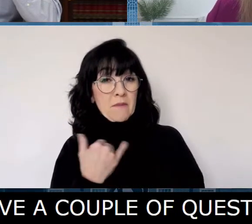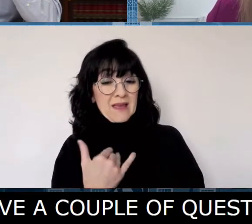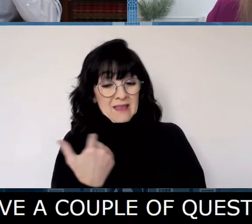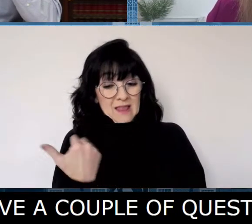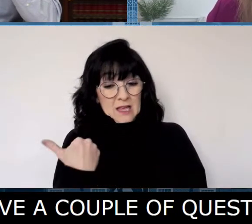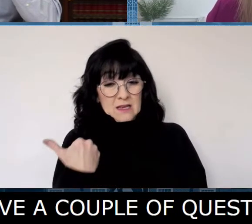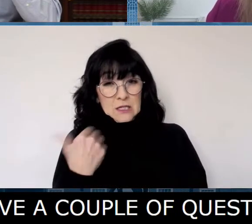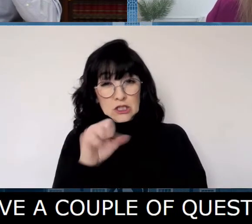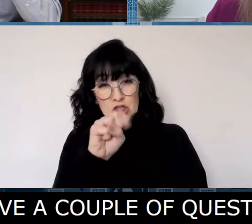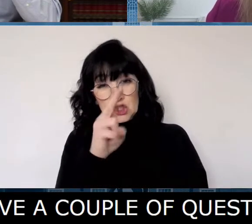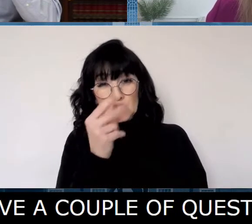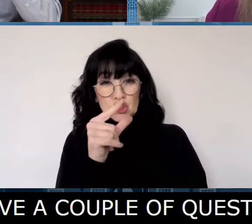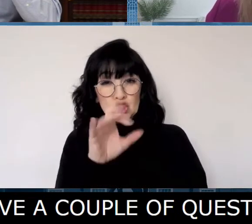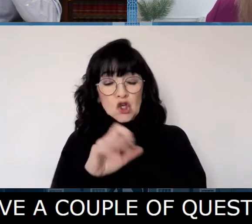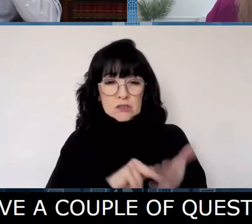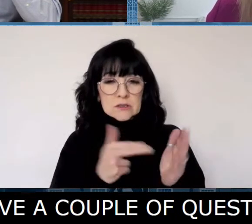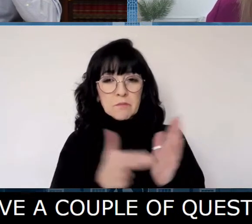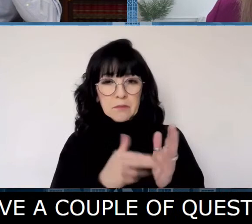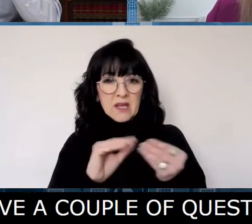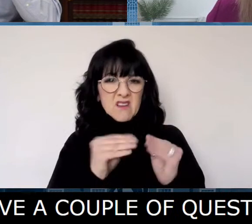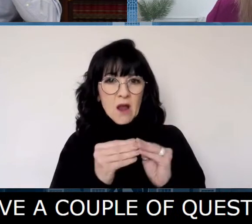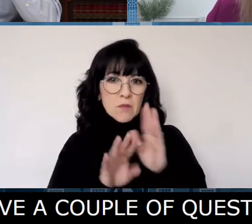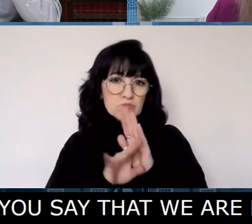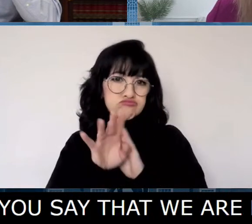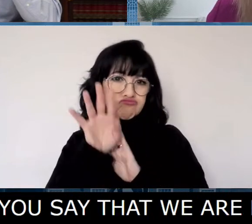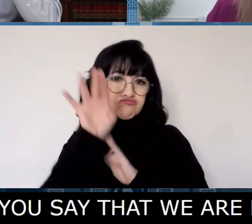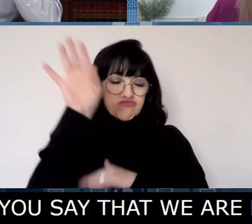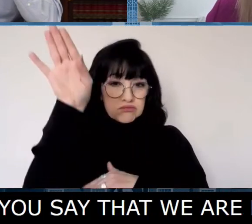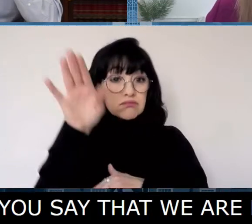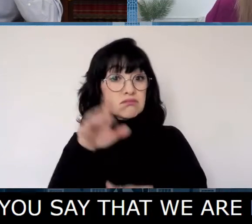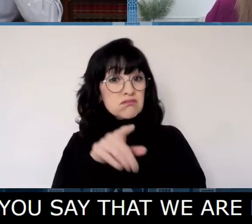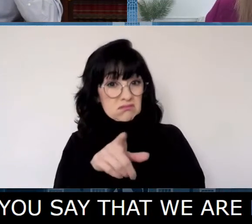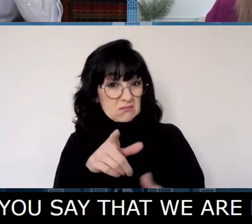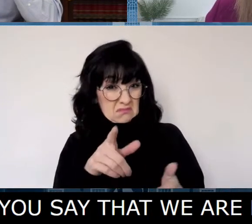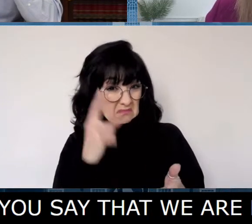or is the concept of peaks irrelevant as we're